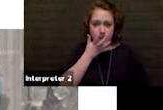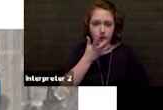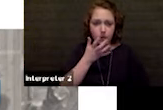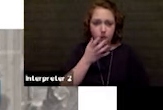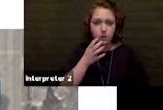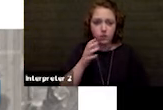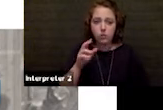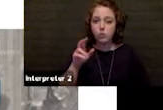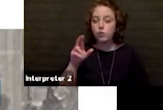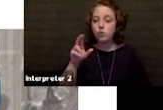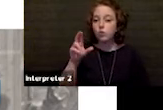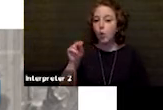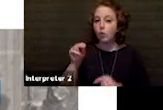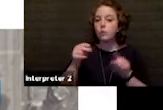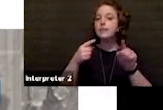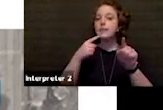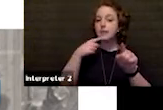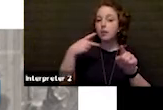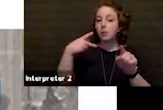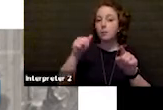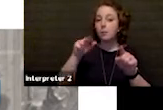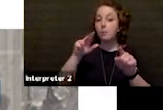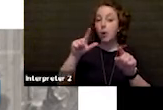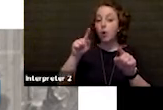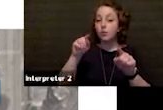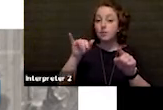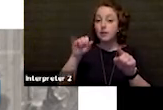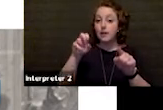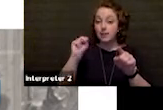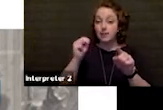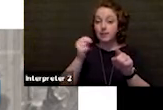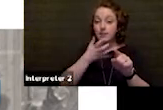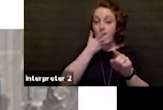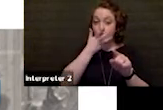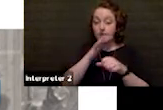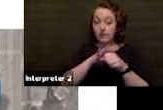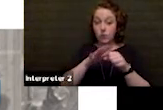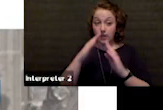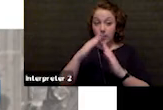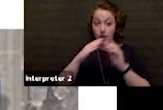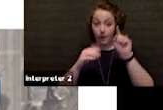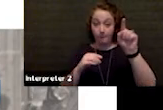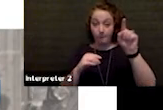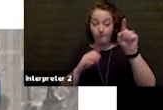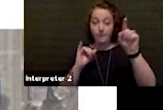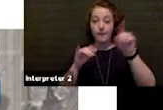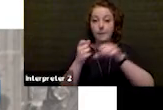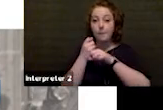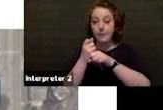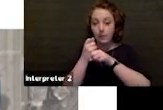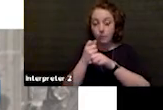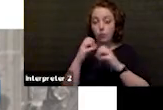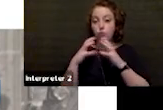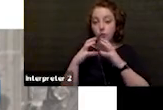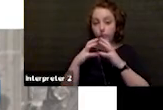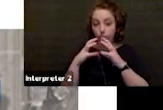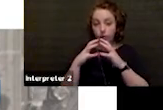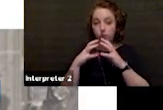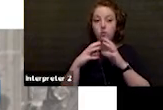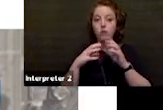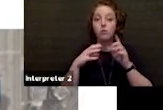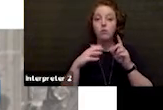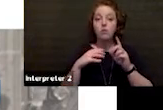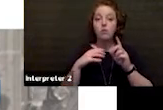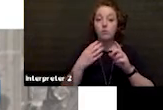No, it says Paul Tyson Field at the top. That's okay. Baseball and softball fields, and they're moving across